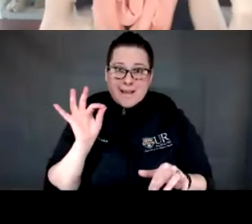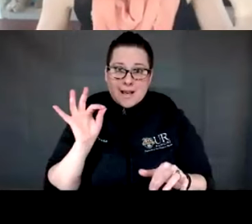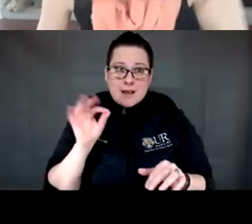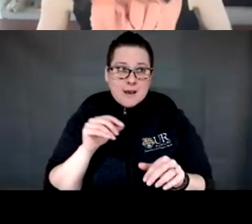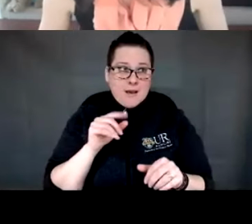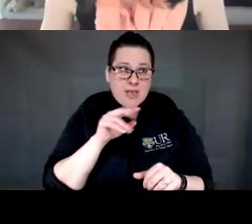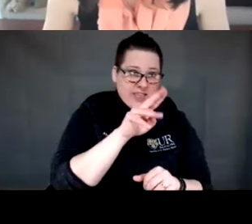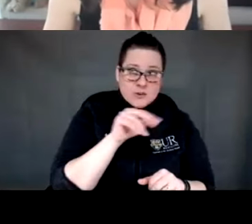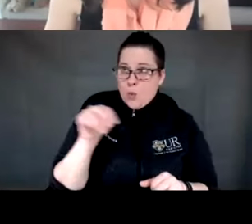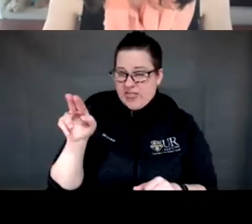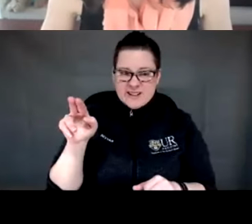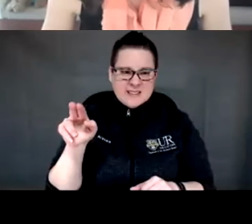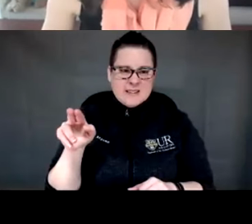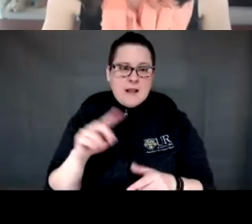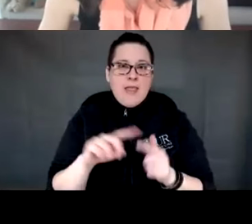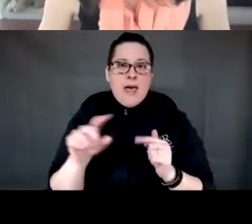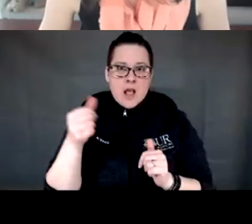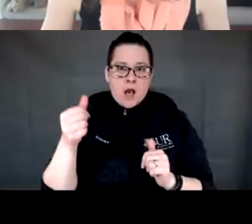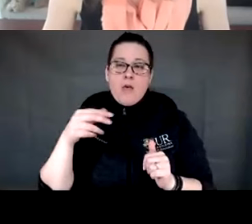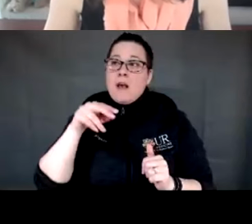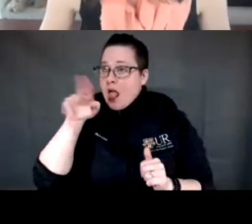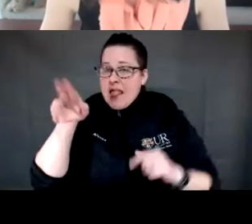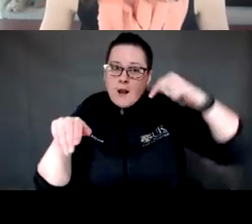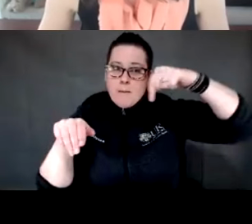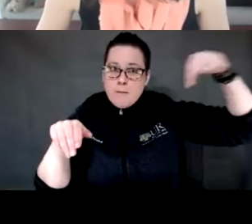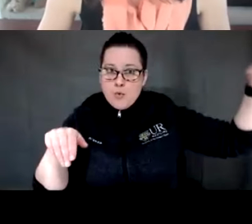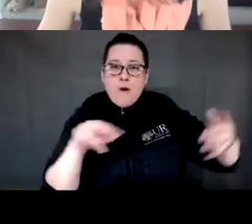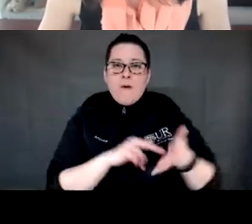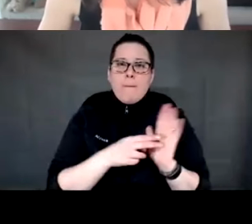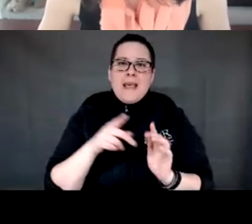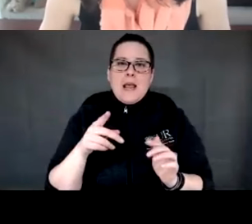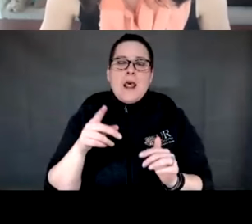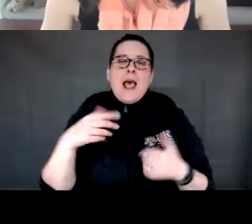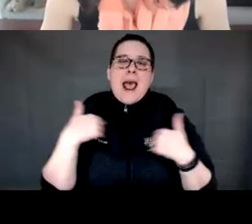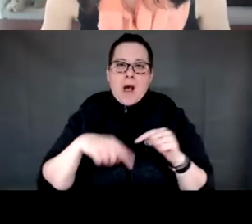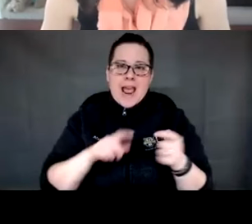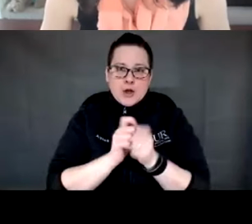and the other one will move out of the way. And that's to prevent the animal from changing its mind.